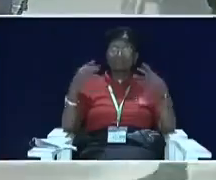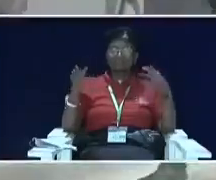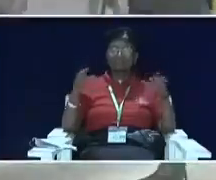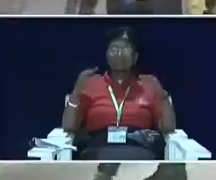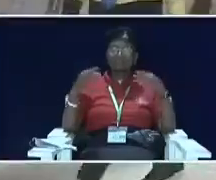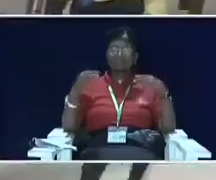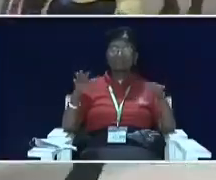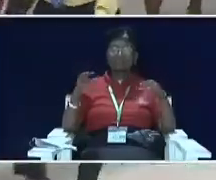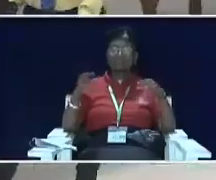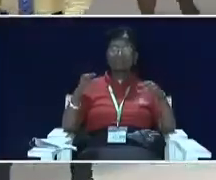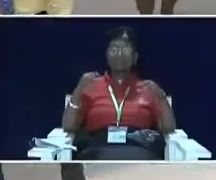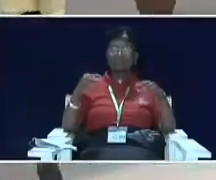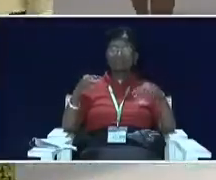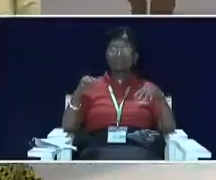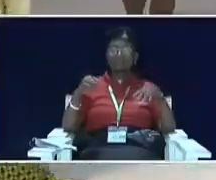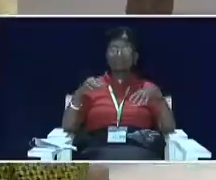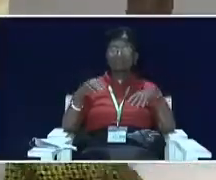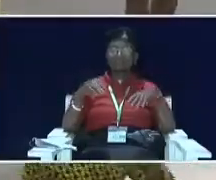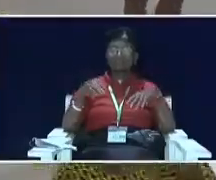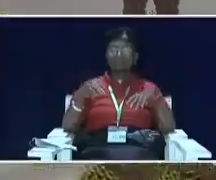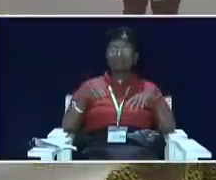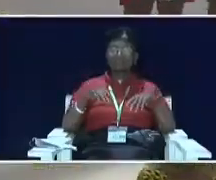Eight.